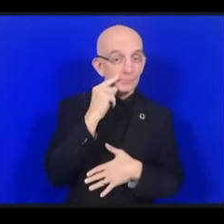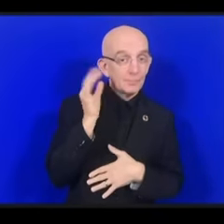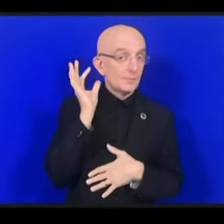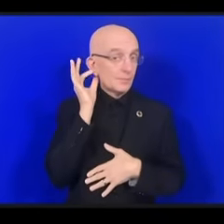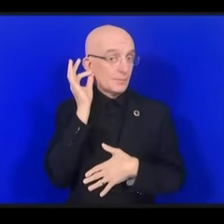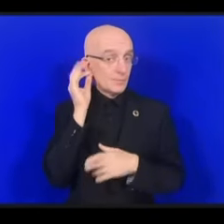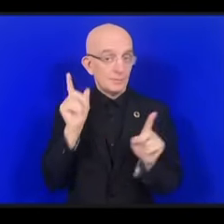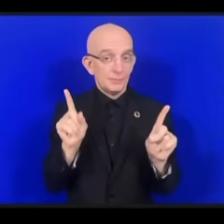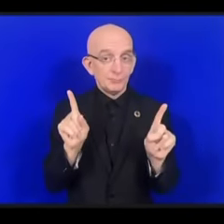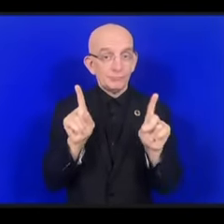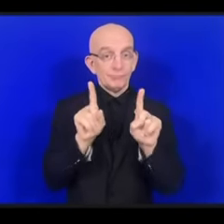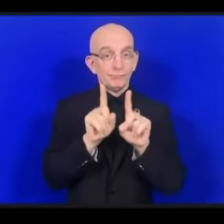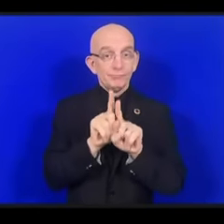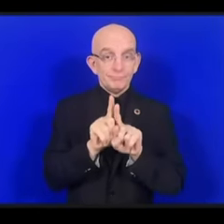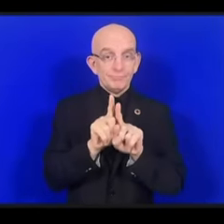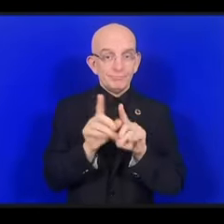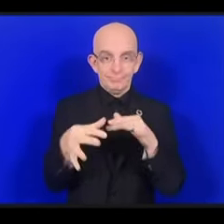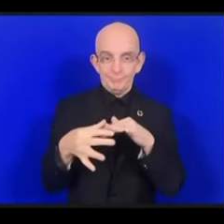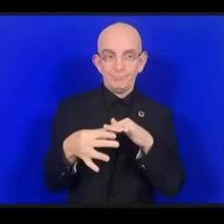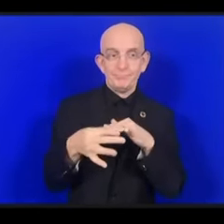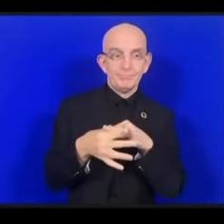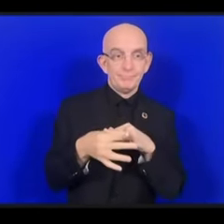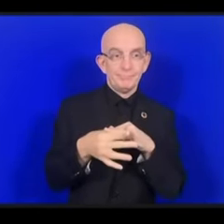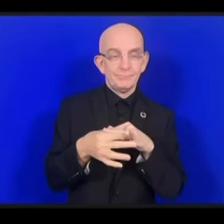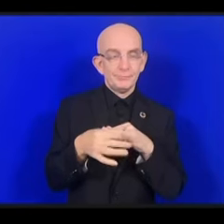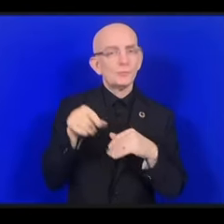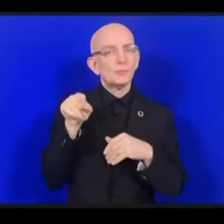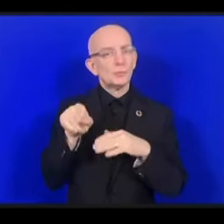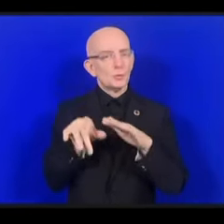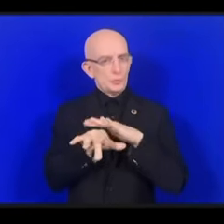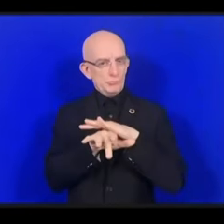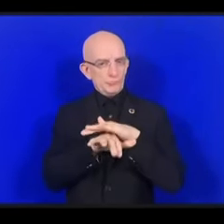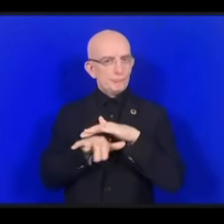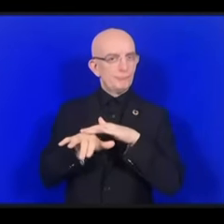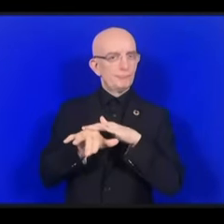changed once again drastically over the last 12 years.